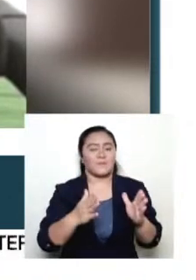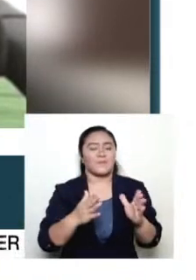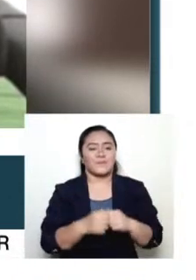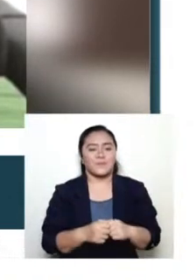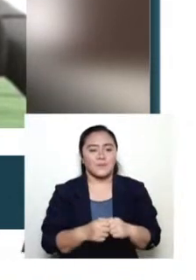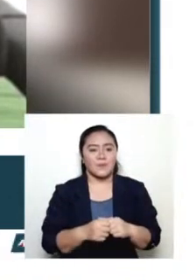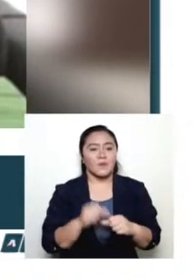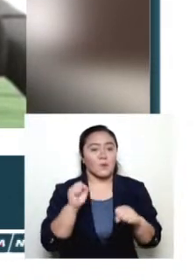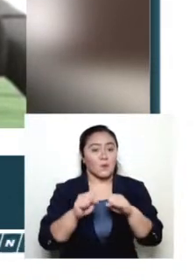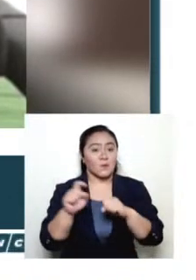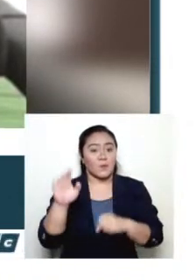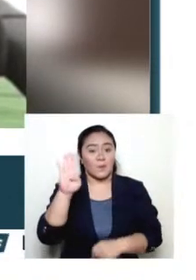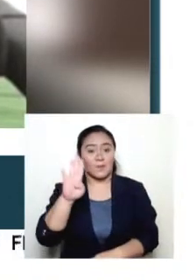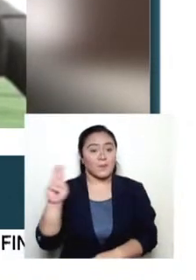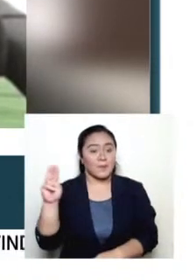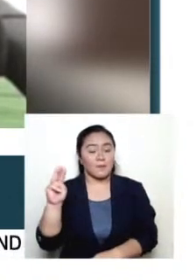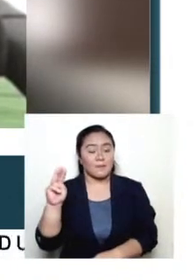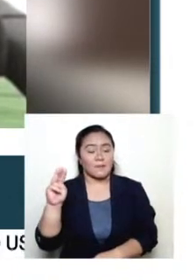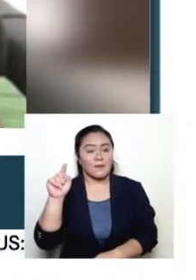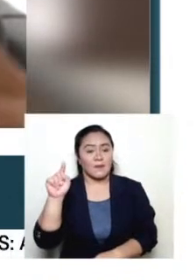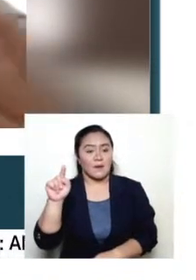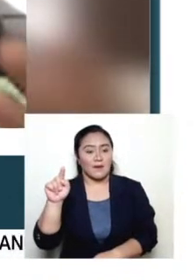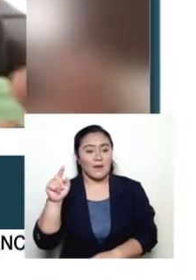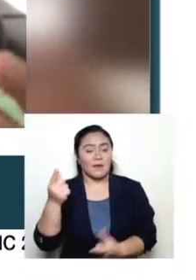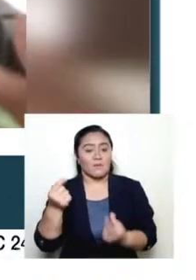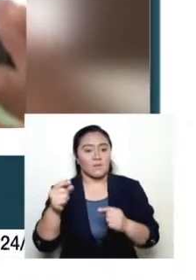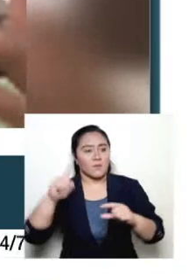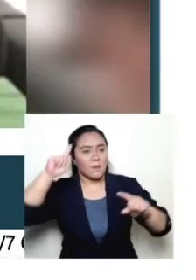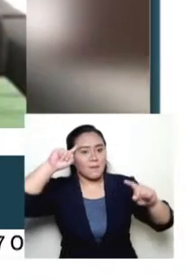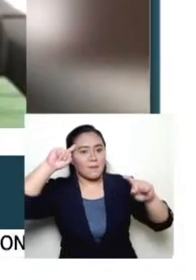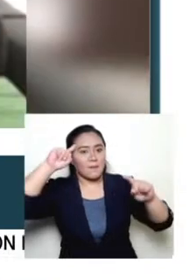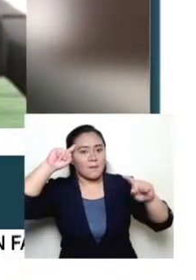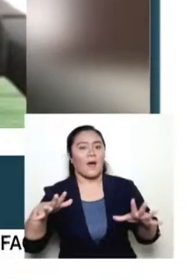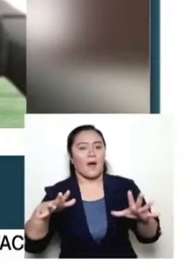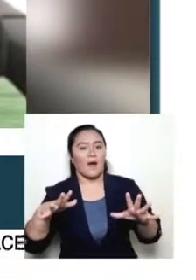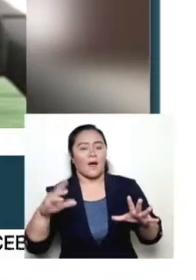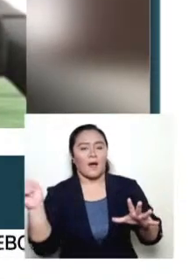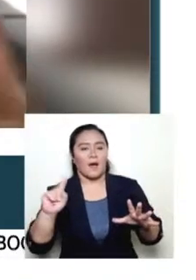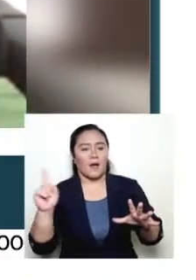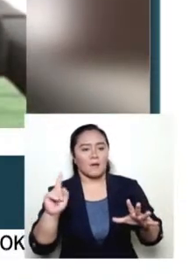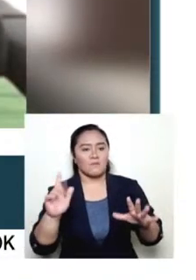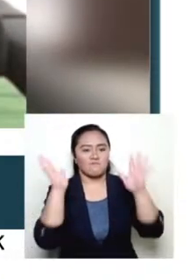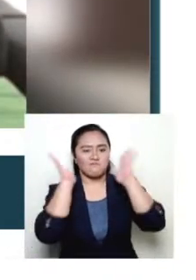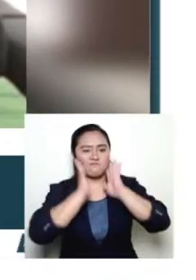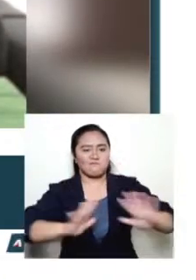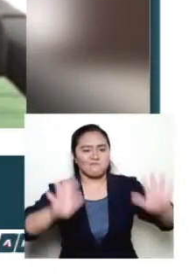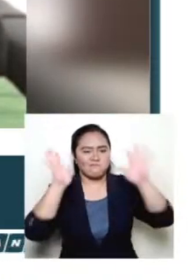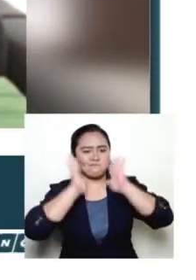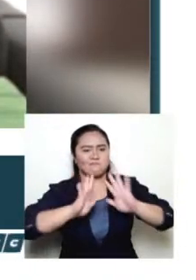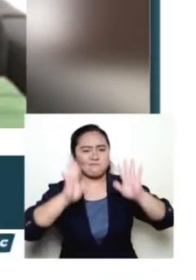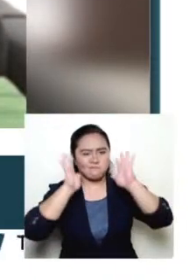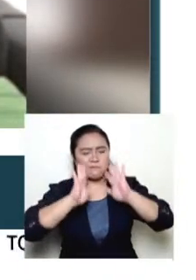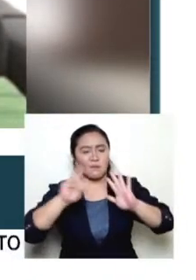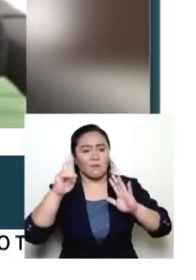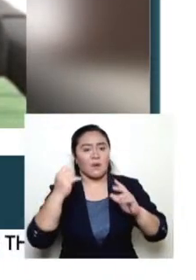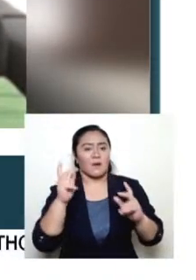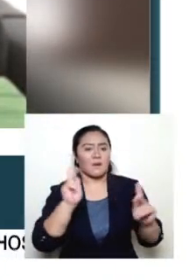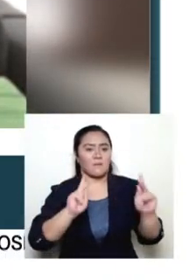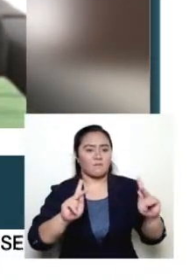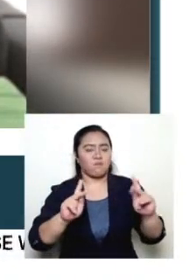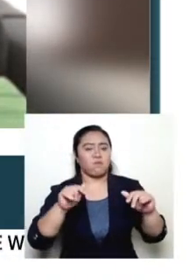ng Marcos camp, sa laki, nagulat sila sa embarrassing sa kanila, sa laki ng mga rallies ni